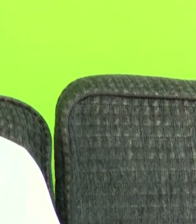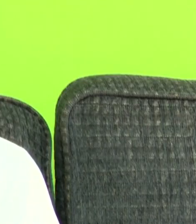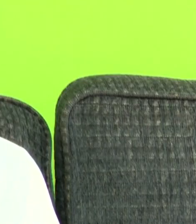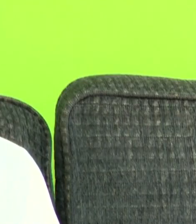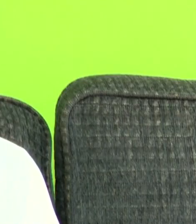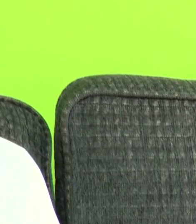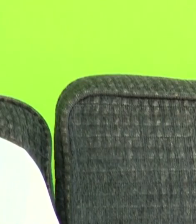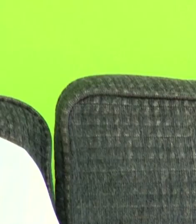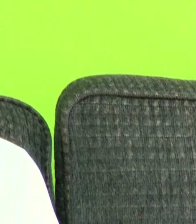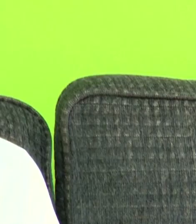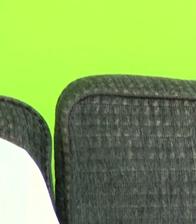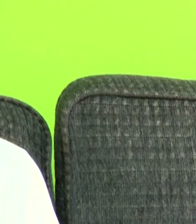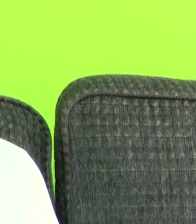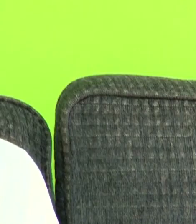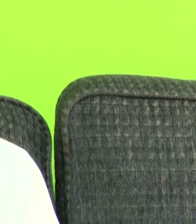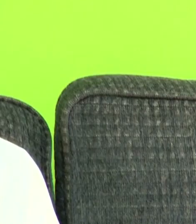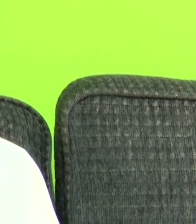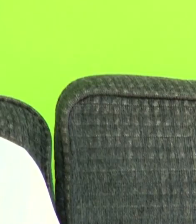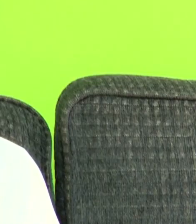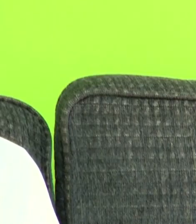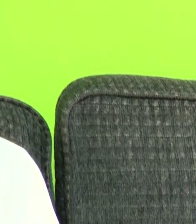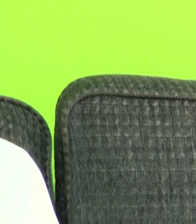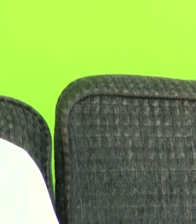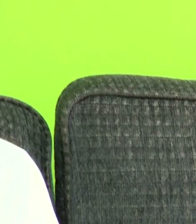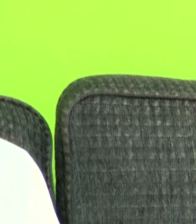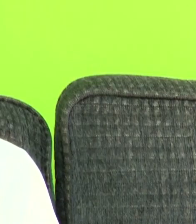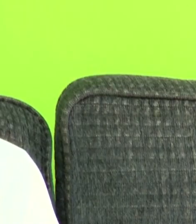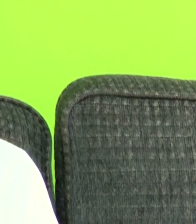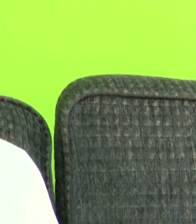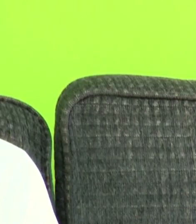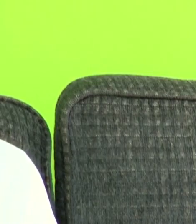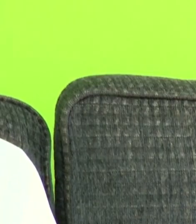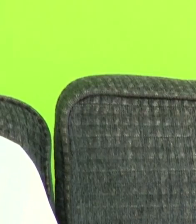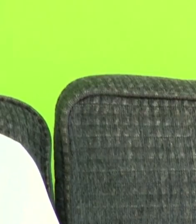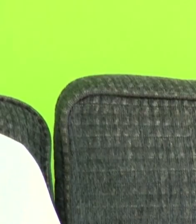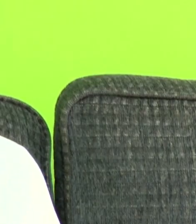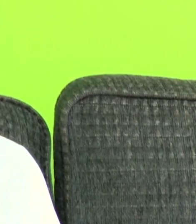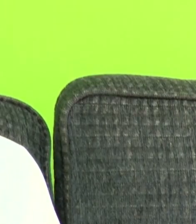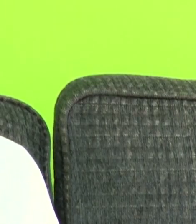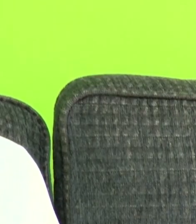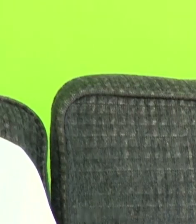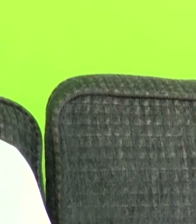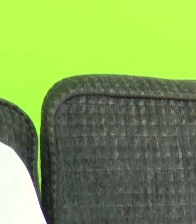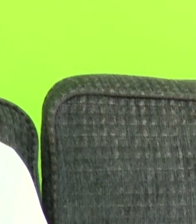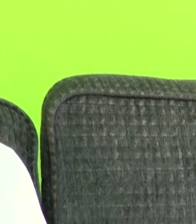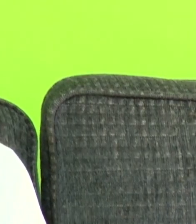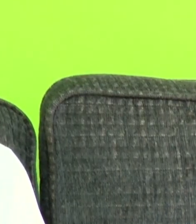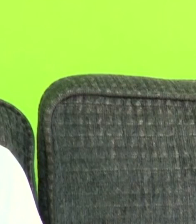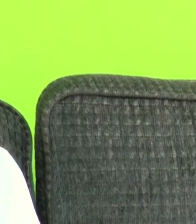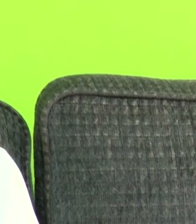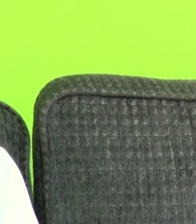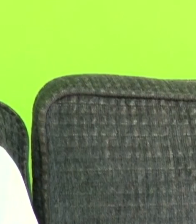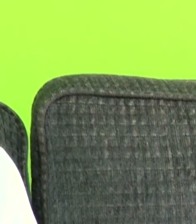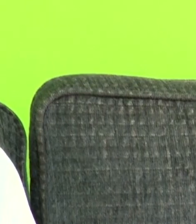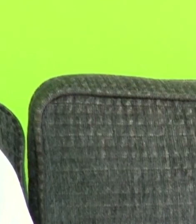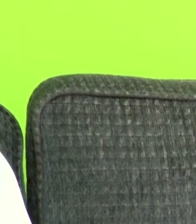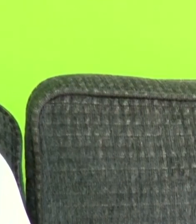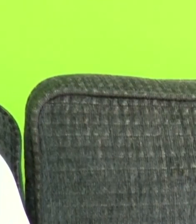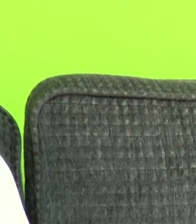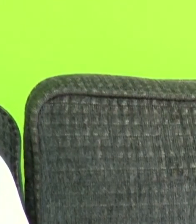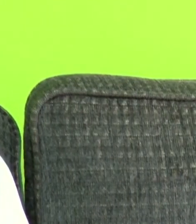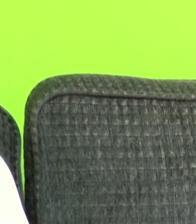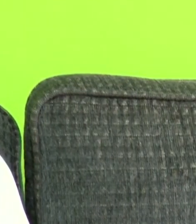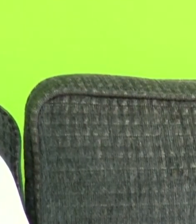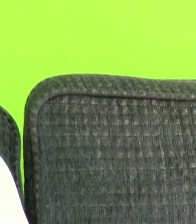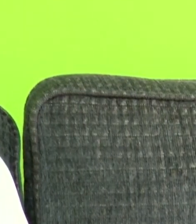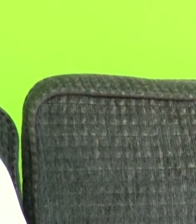expect a heightened number of competitors this year because of the lifted restrictions, and I want to say